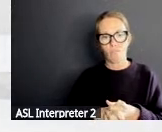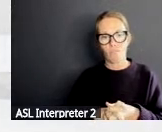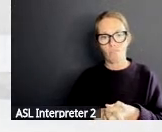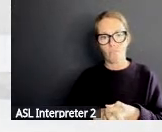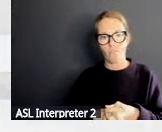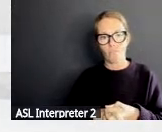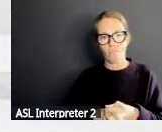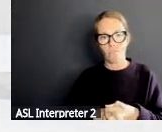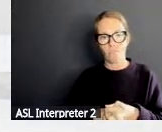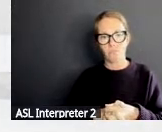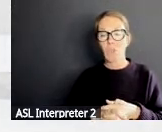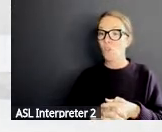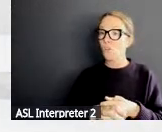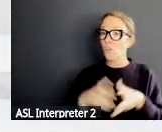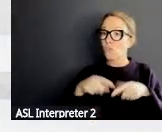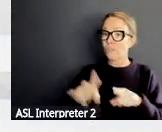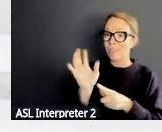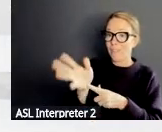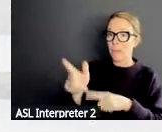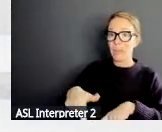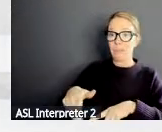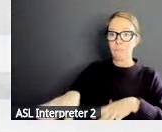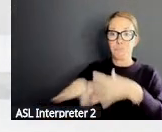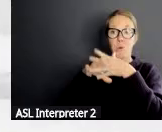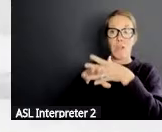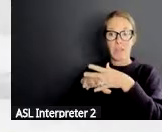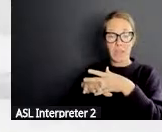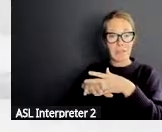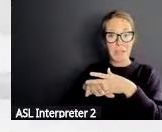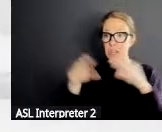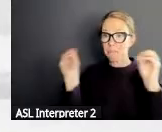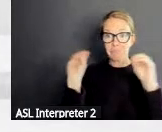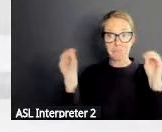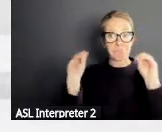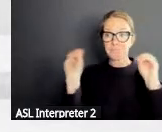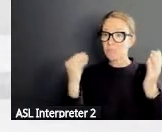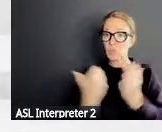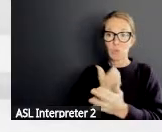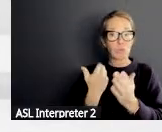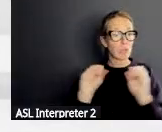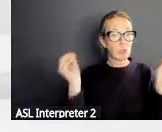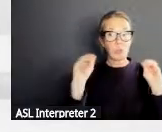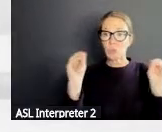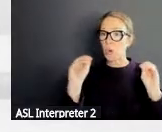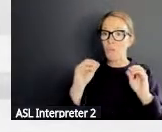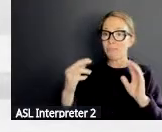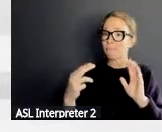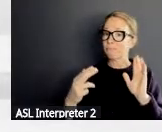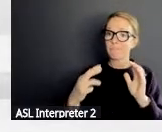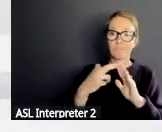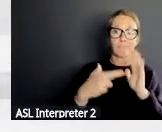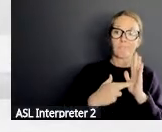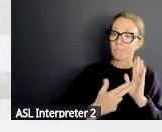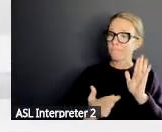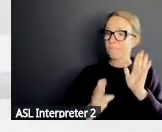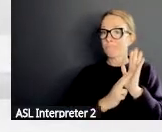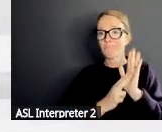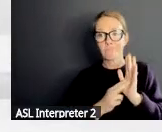So during the 5-minute break, we don't have any new registrants of any